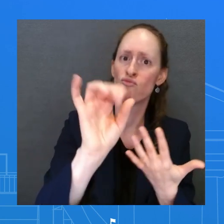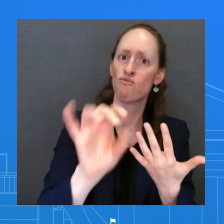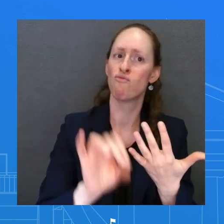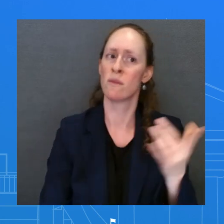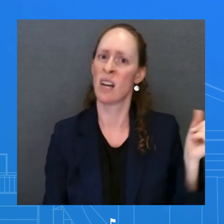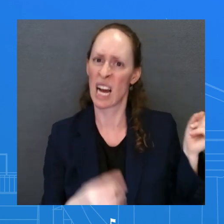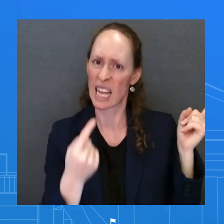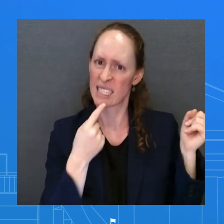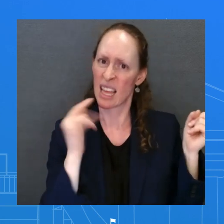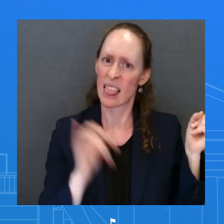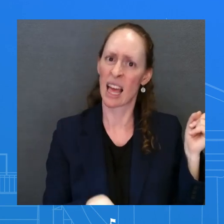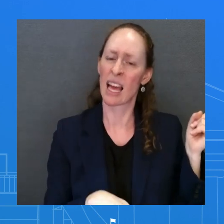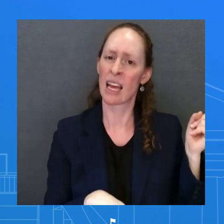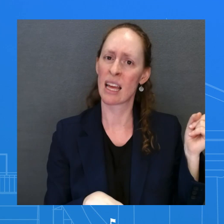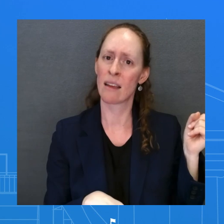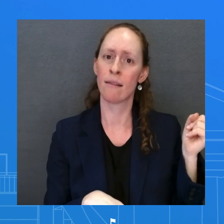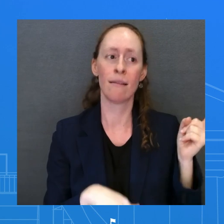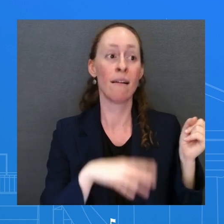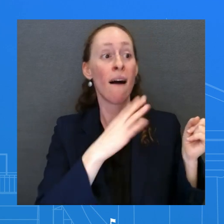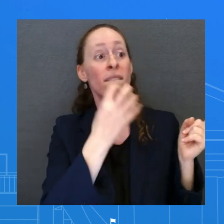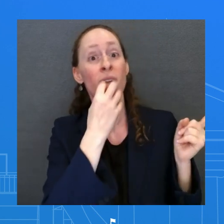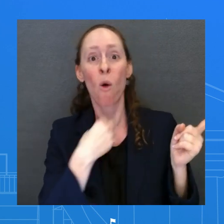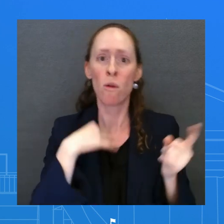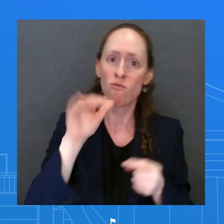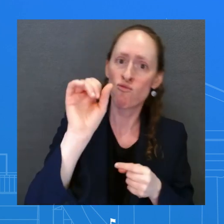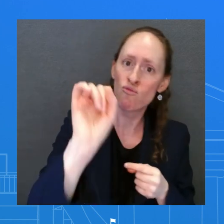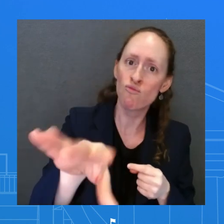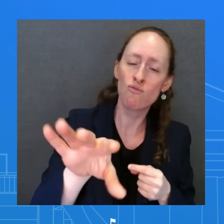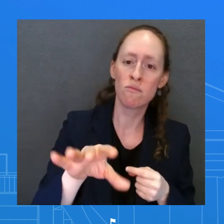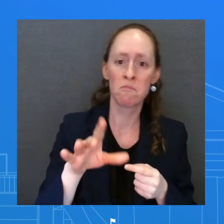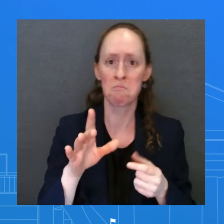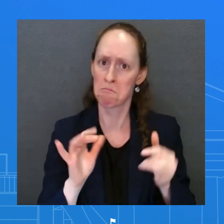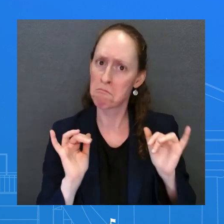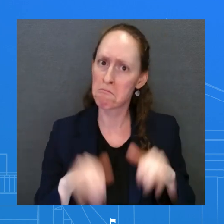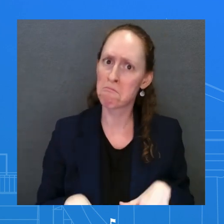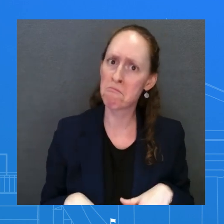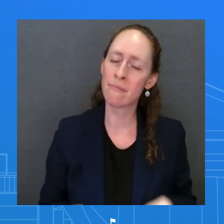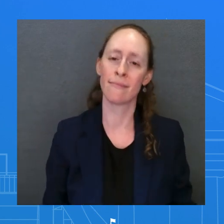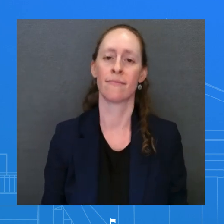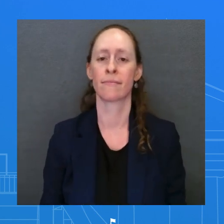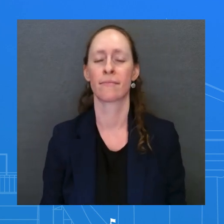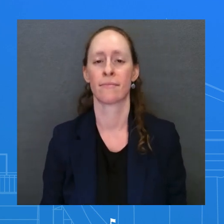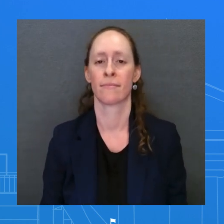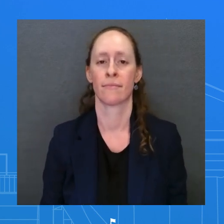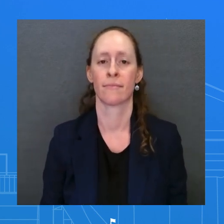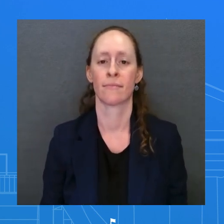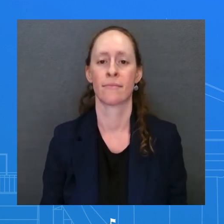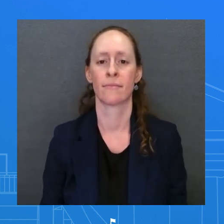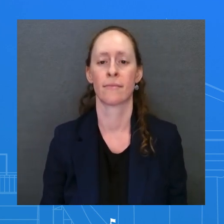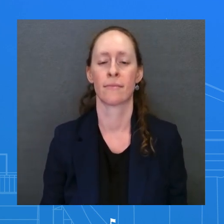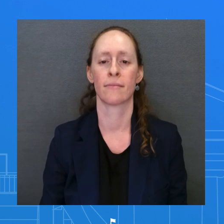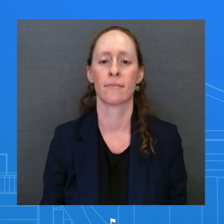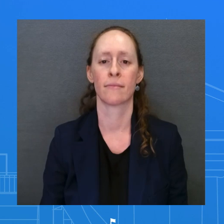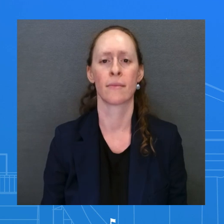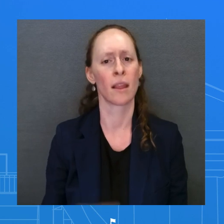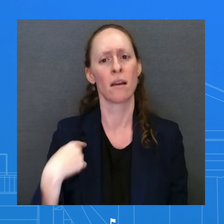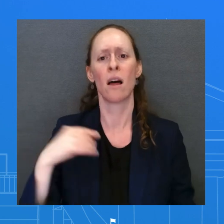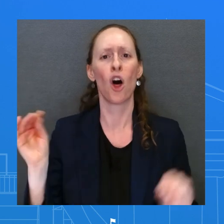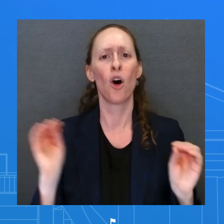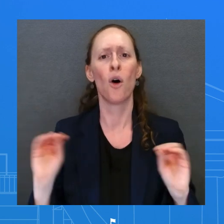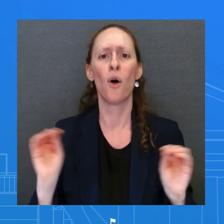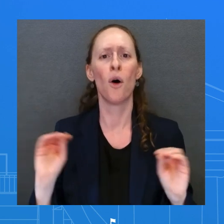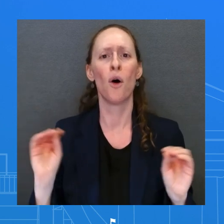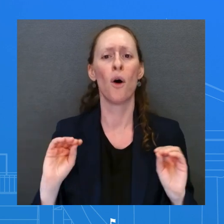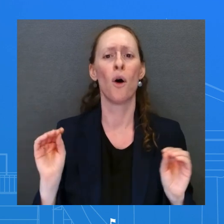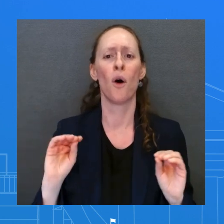as Republican officials say. And so we never directed it towards a campaign. We've never done that because, again, we respect the rule of law